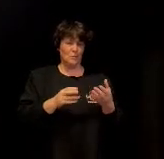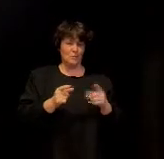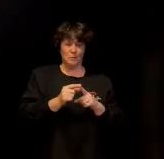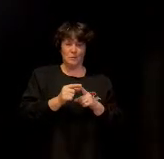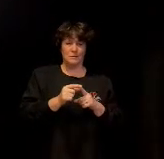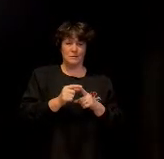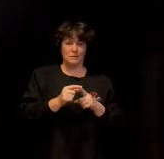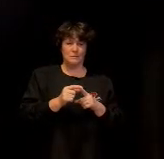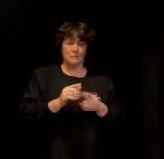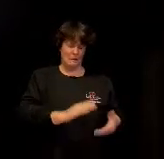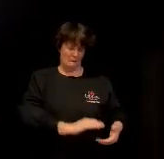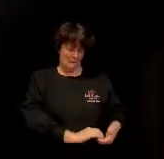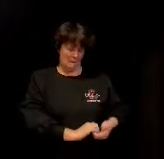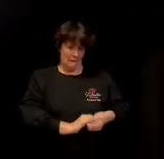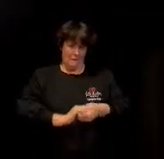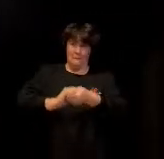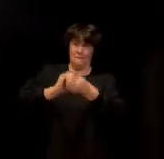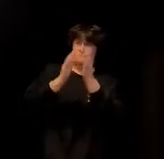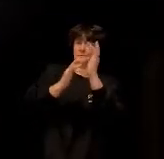life together.